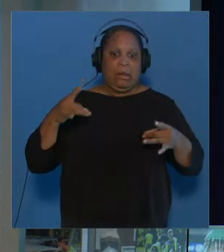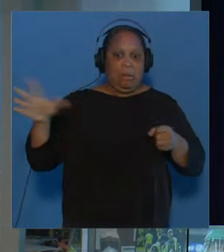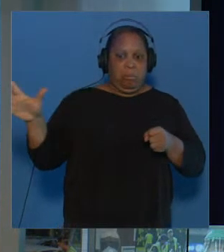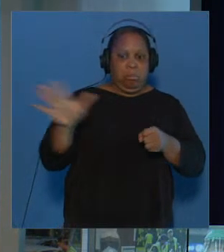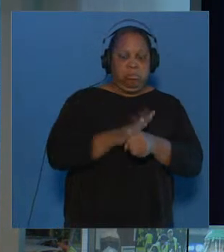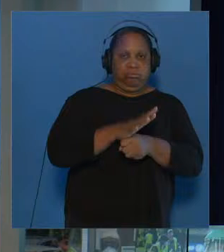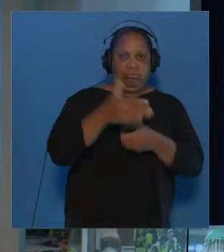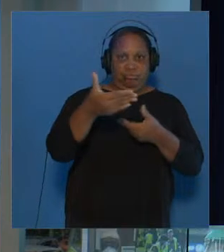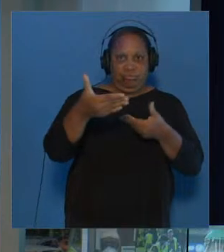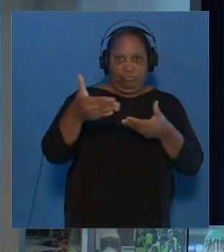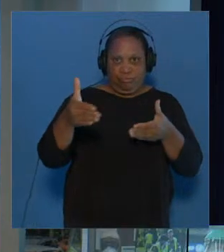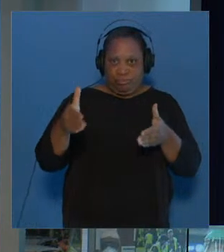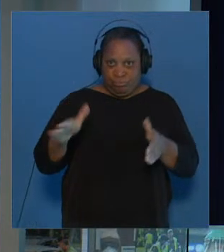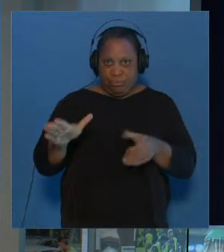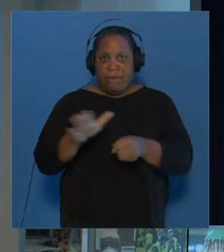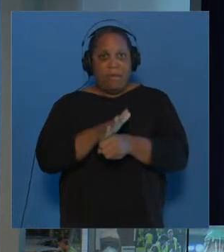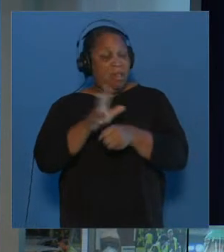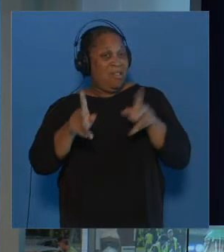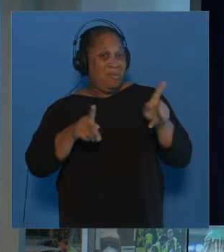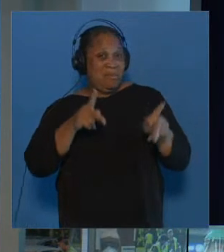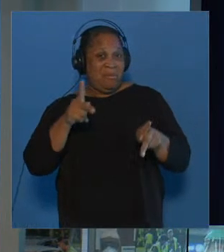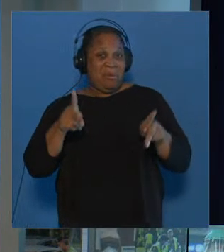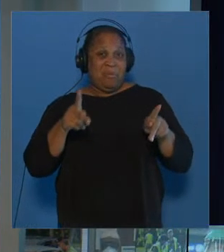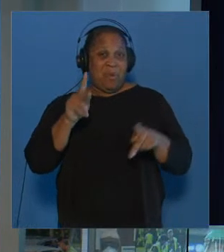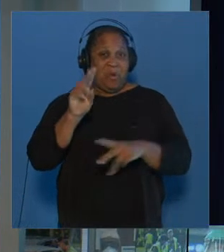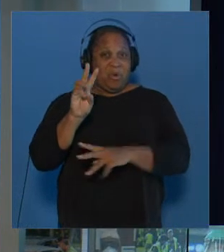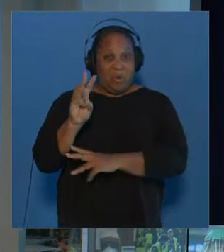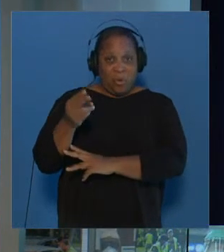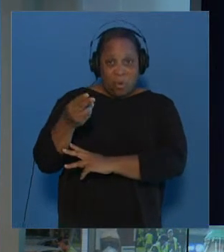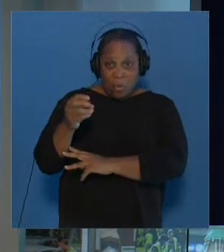full of people. As the World Health